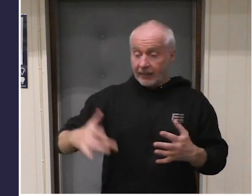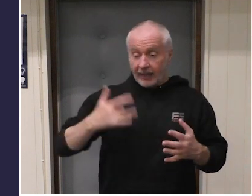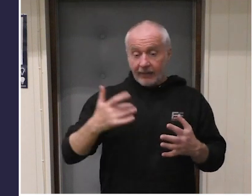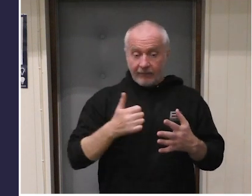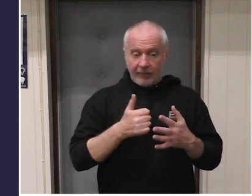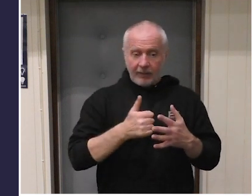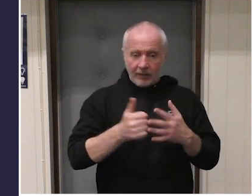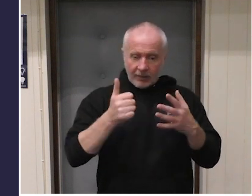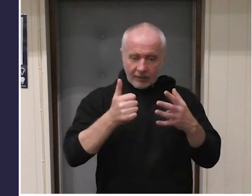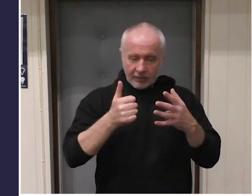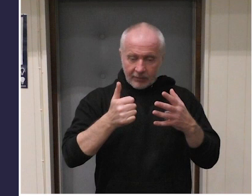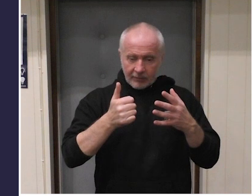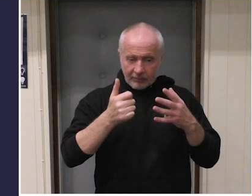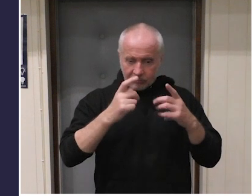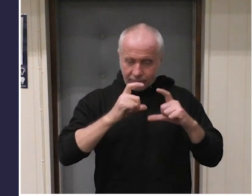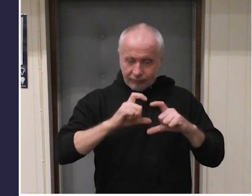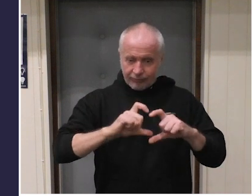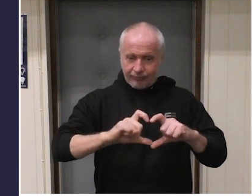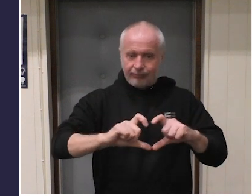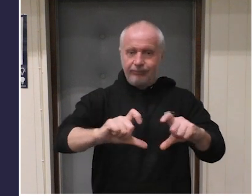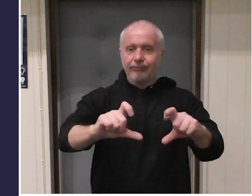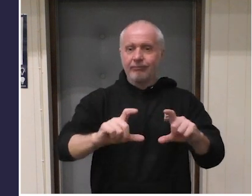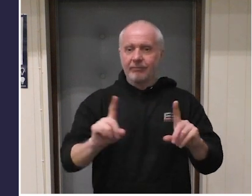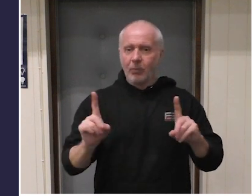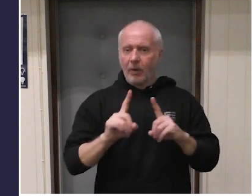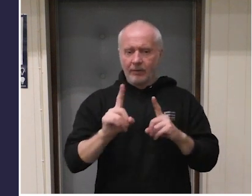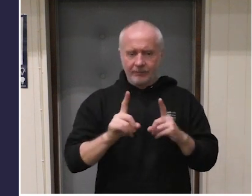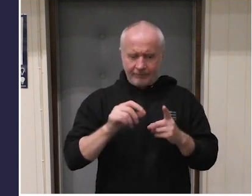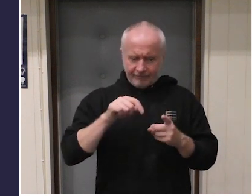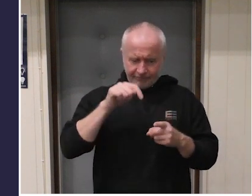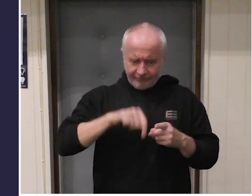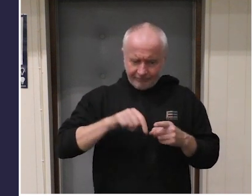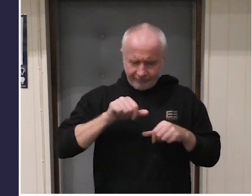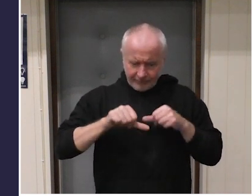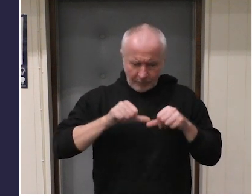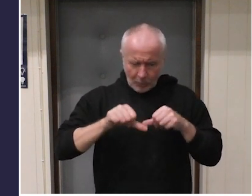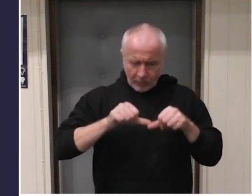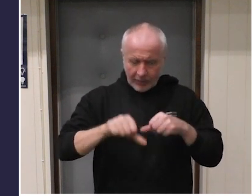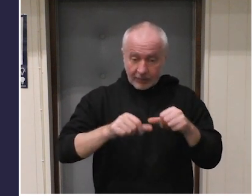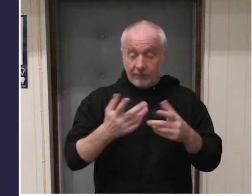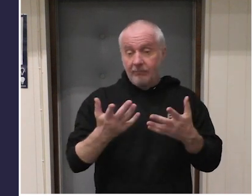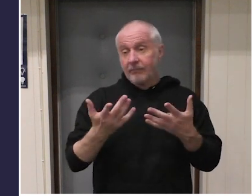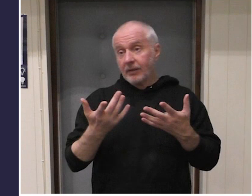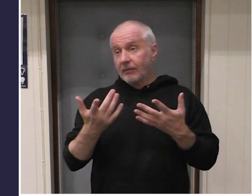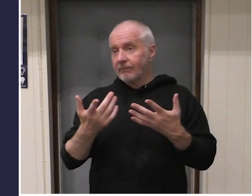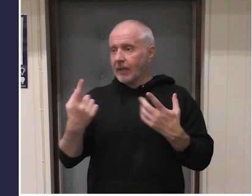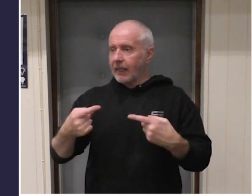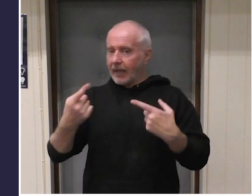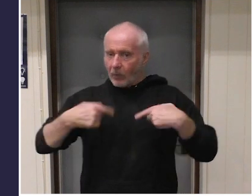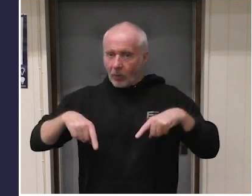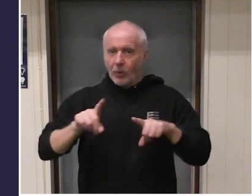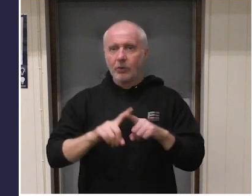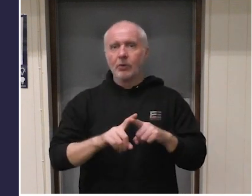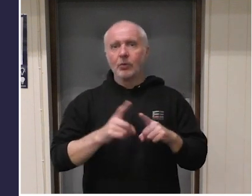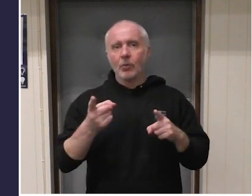future. And how do we do that? What are the systems? What are the processes that allow us to essentially